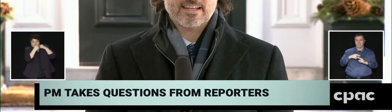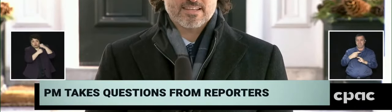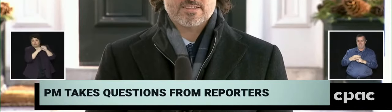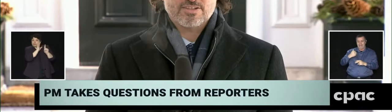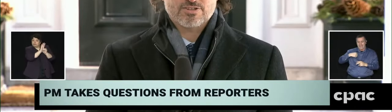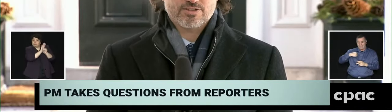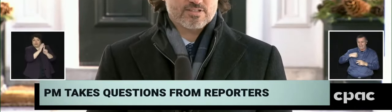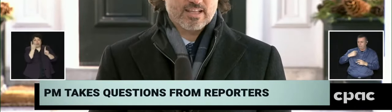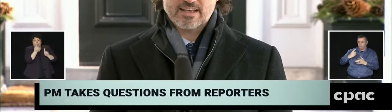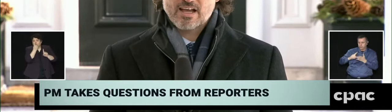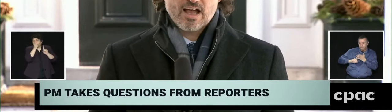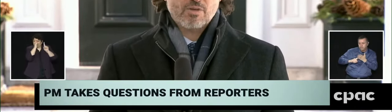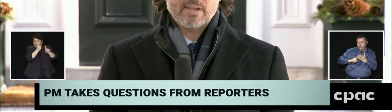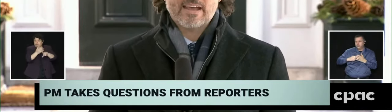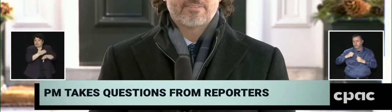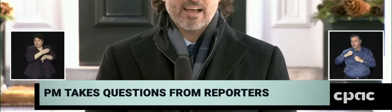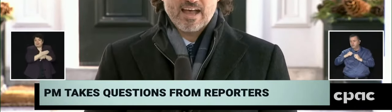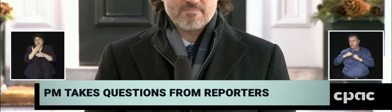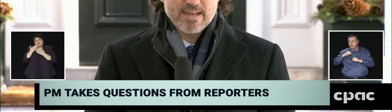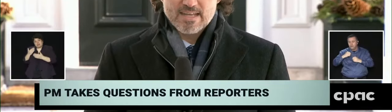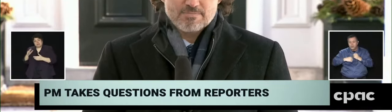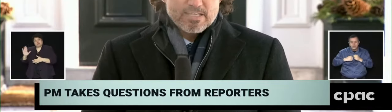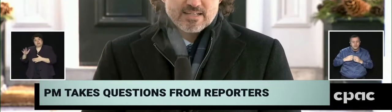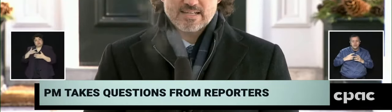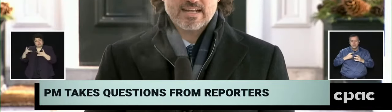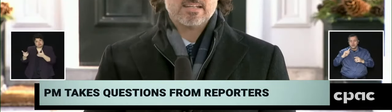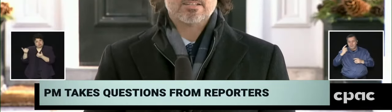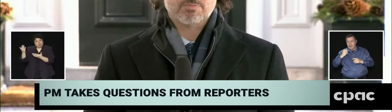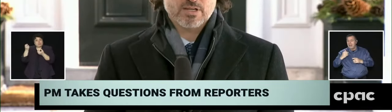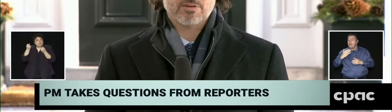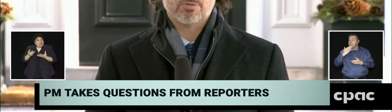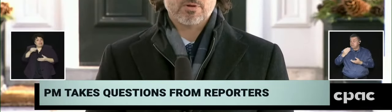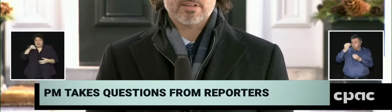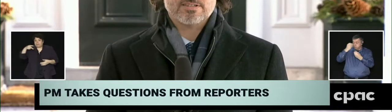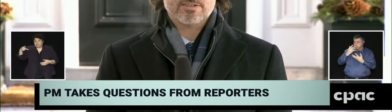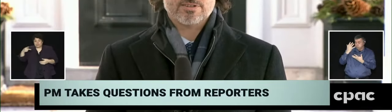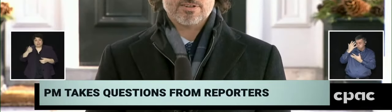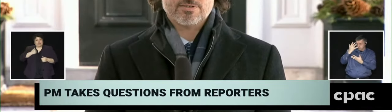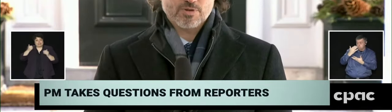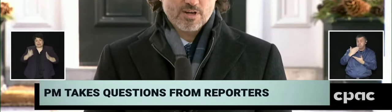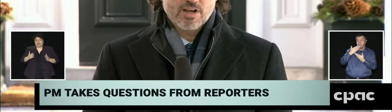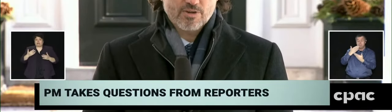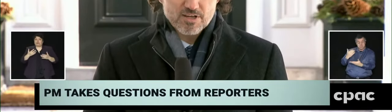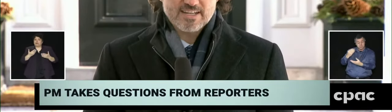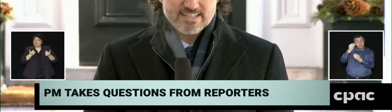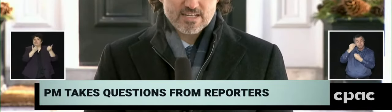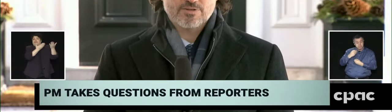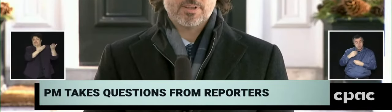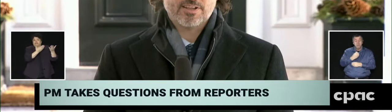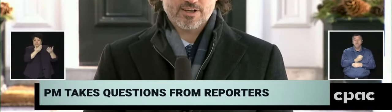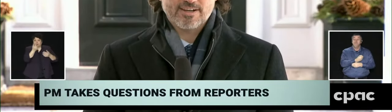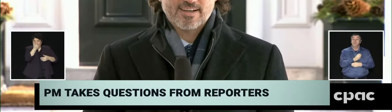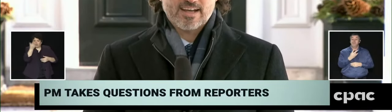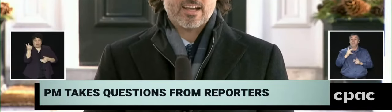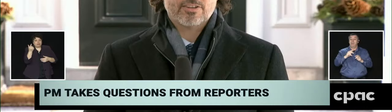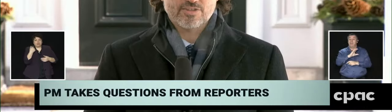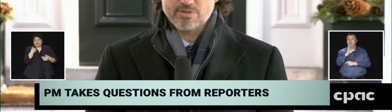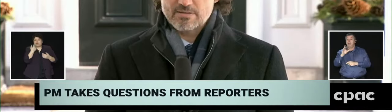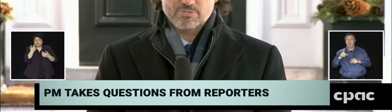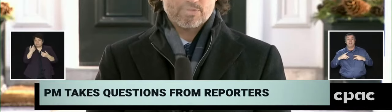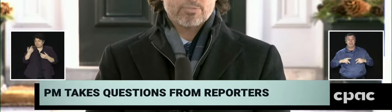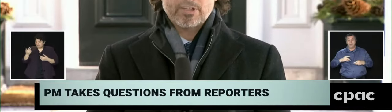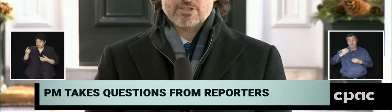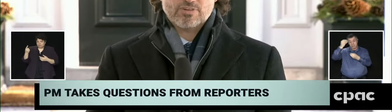forward these concerns. Like we have many MPs and Canadians bringing forward these concerns. We're going to continually look